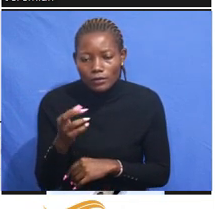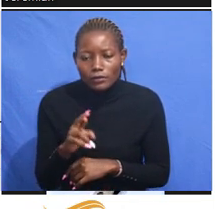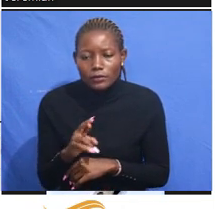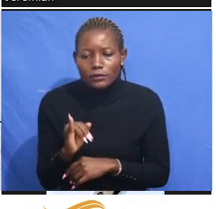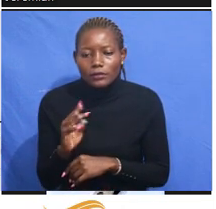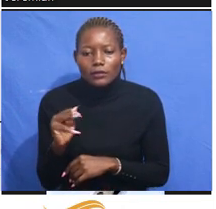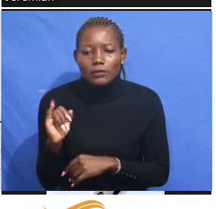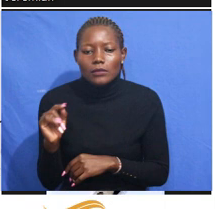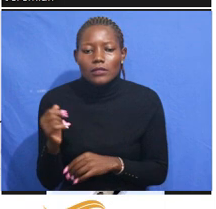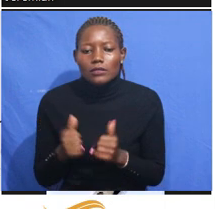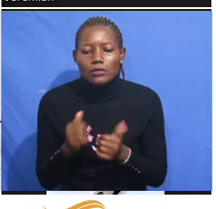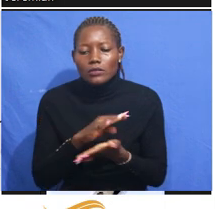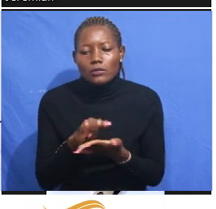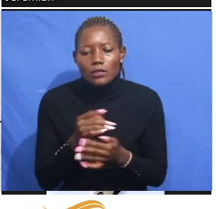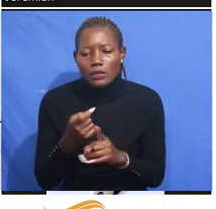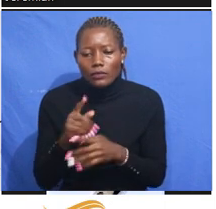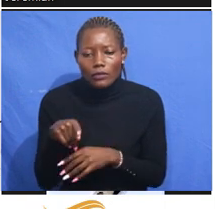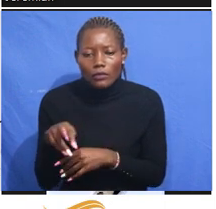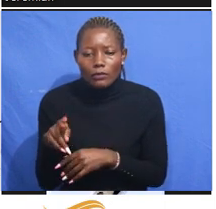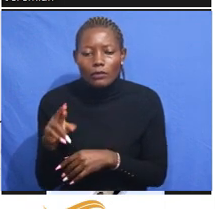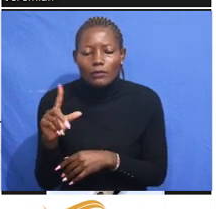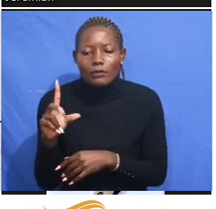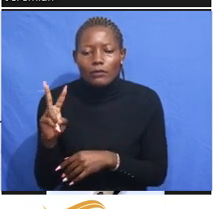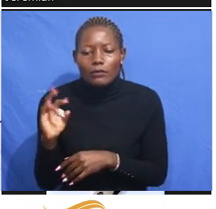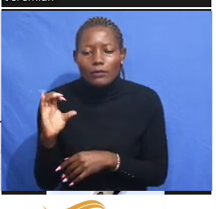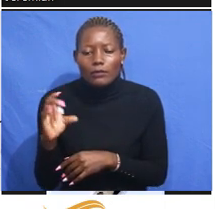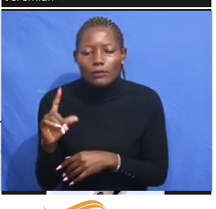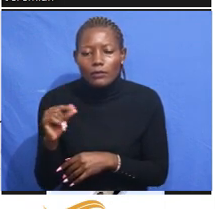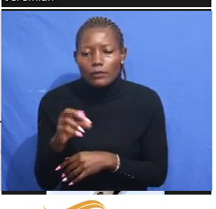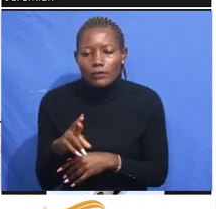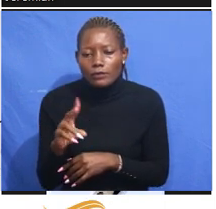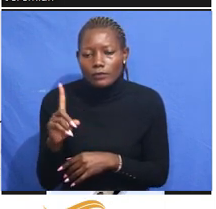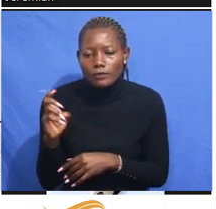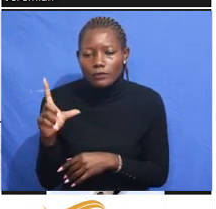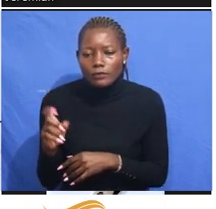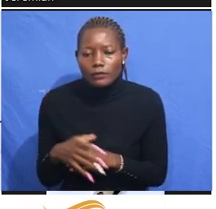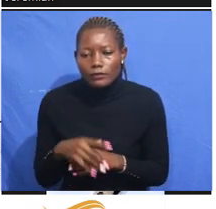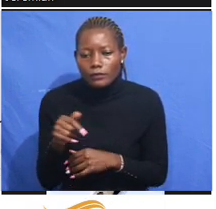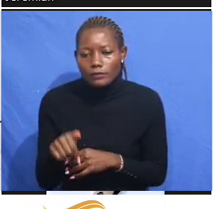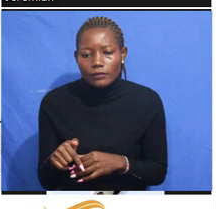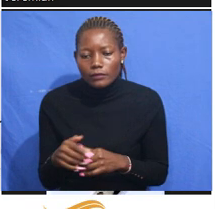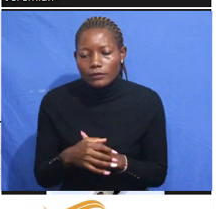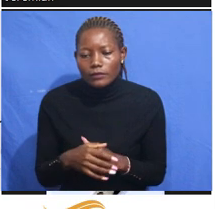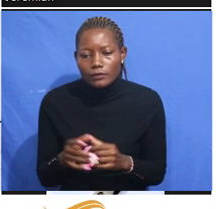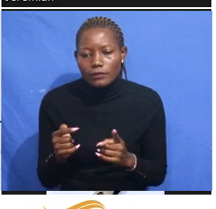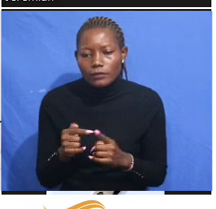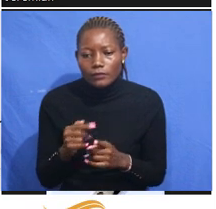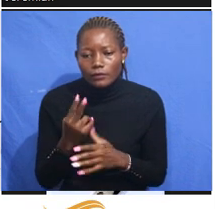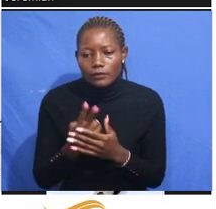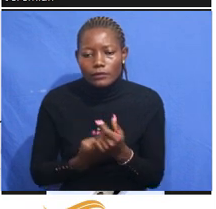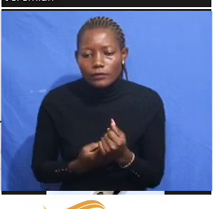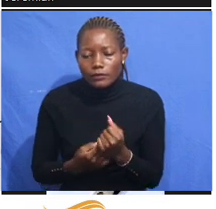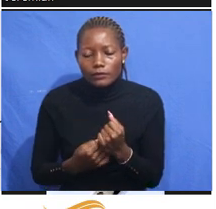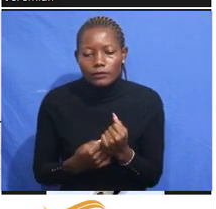is basically from the pelvic girdle to the leg bones to the ankle and to the toe bones. Now,